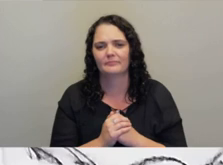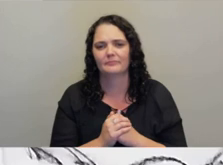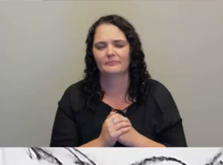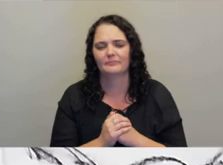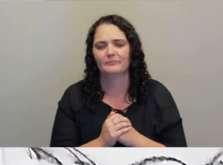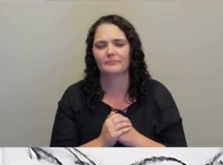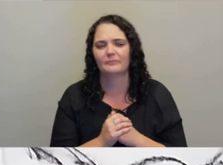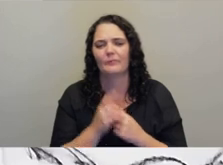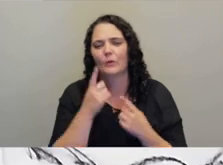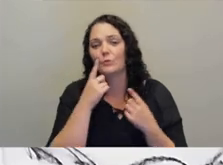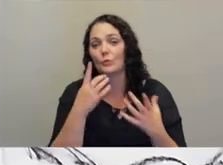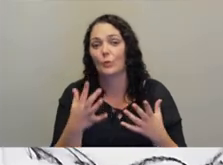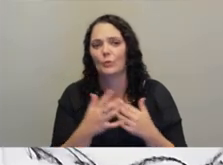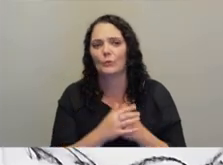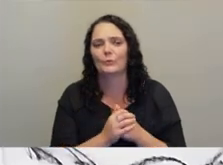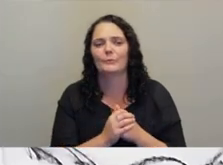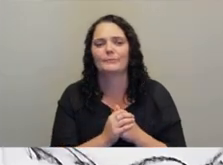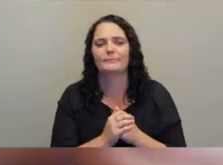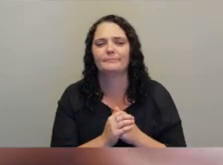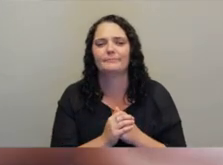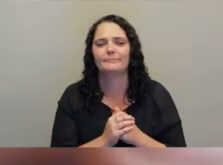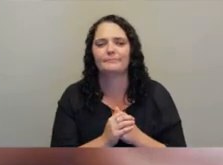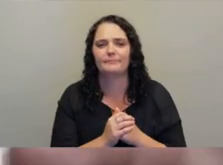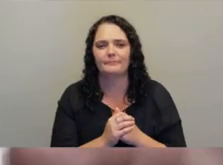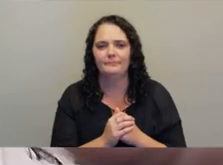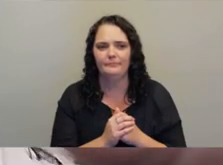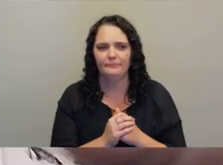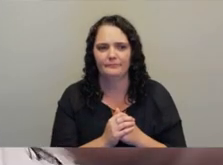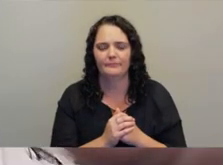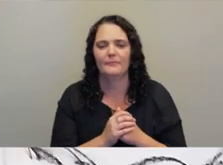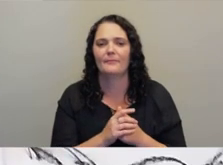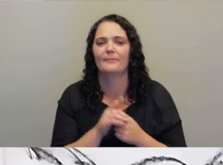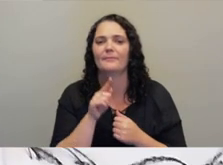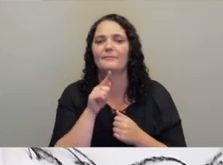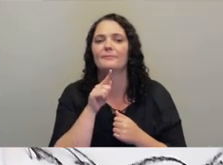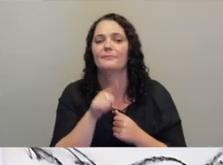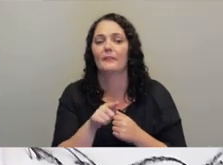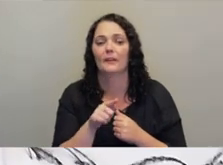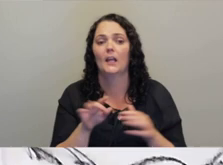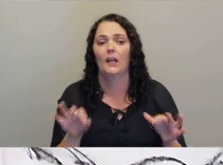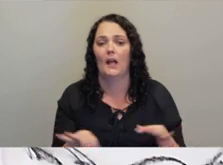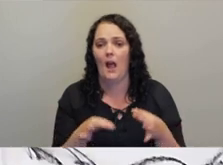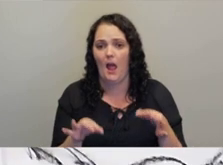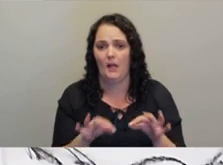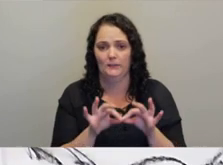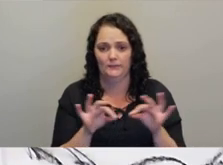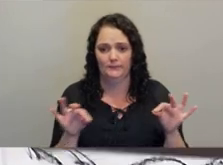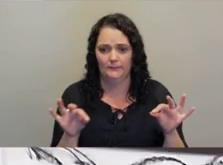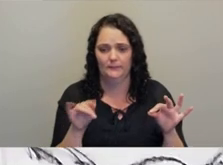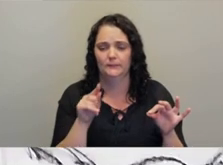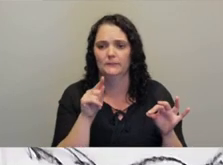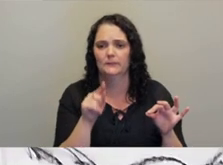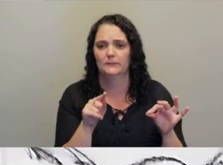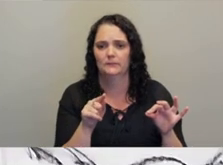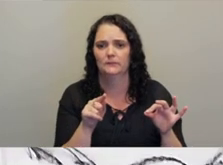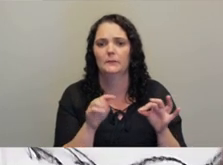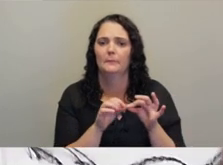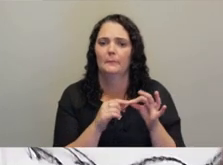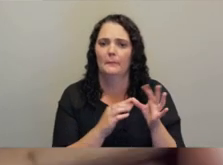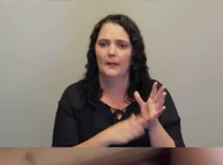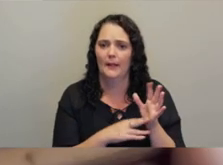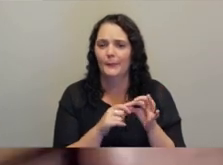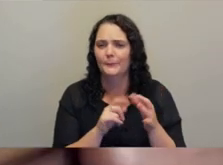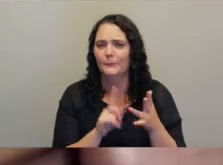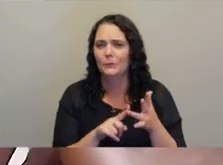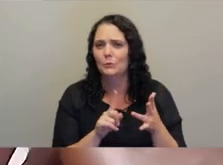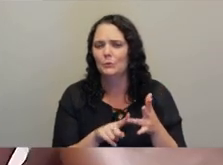this. All right, so here's a bamboo garden stake right here. And the wonderful thing